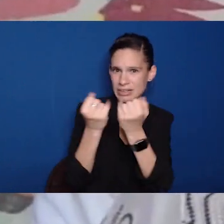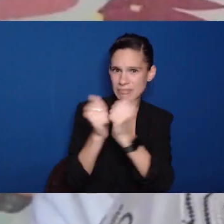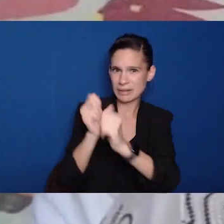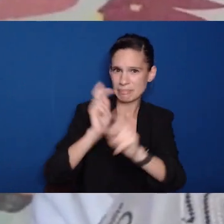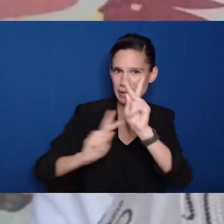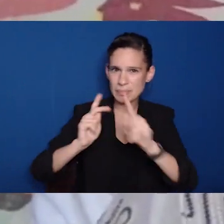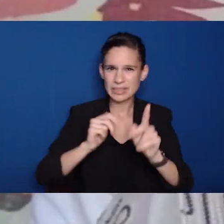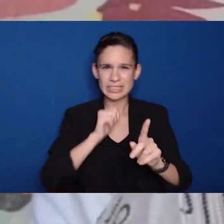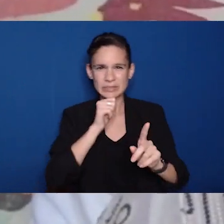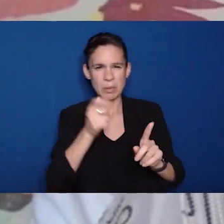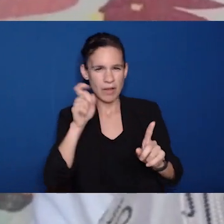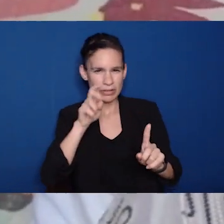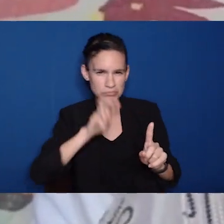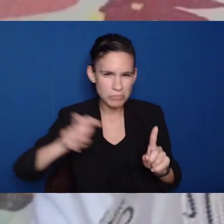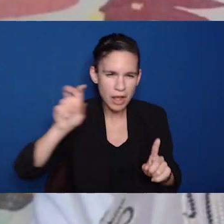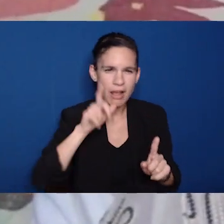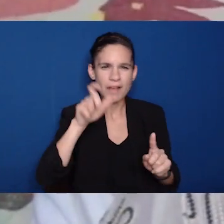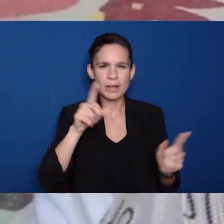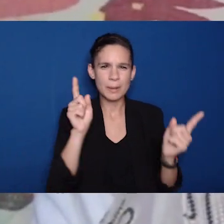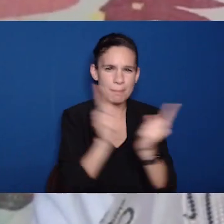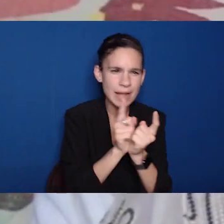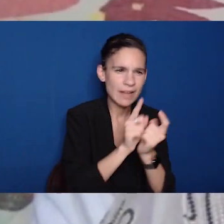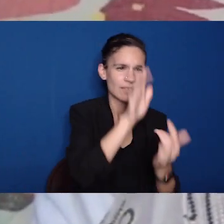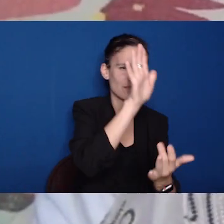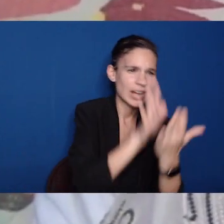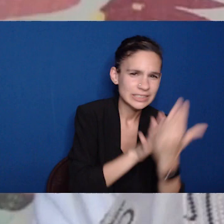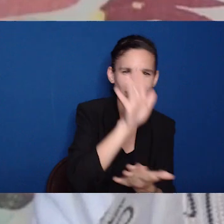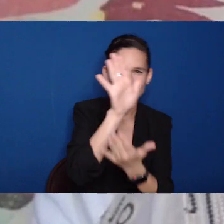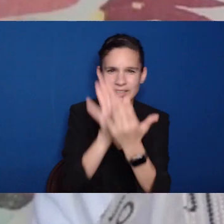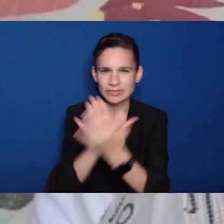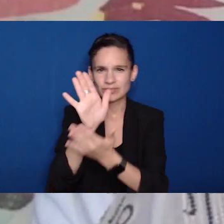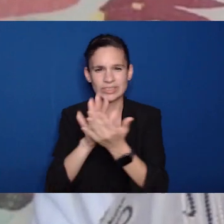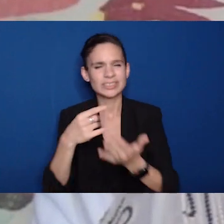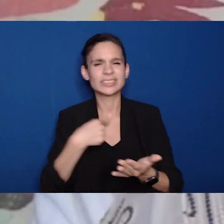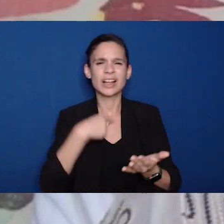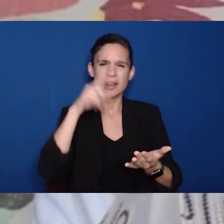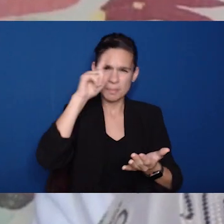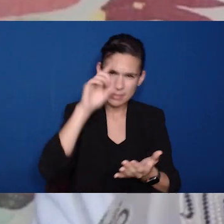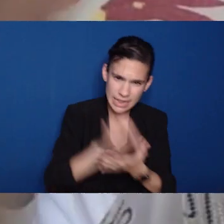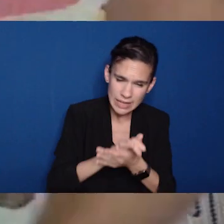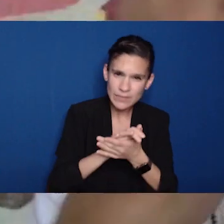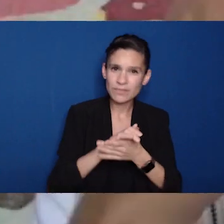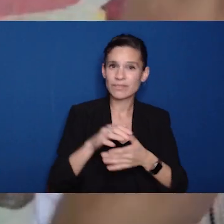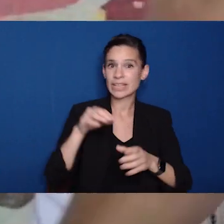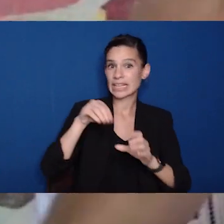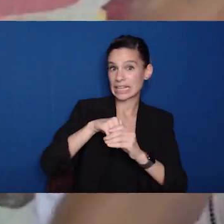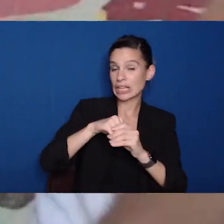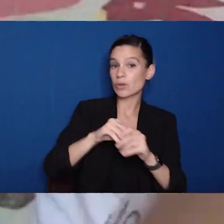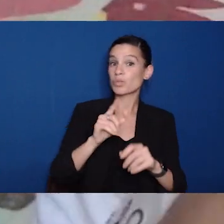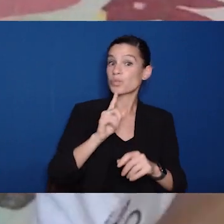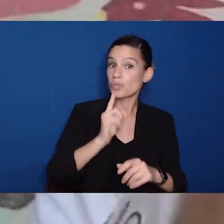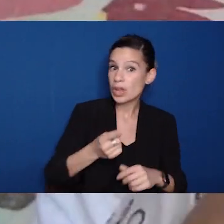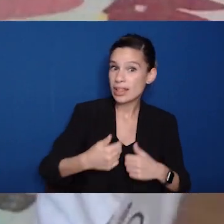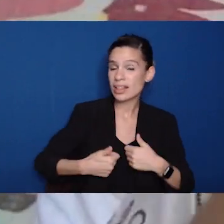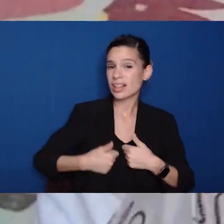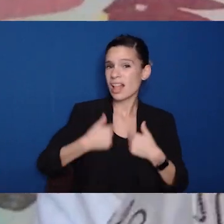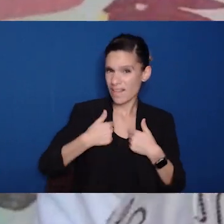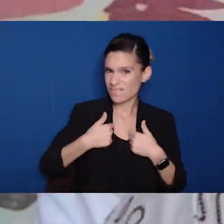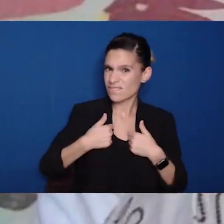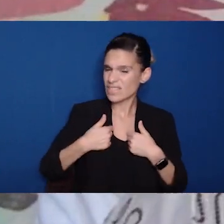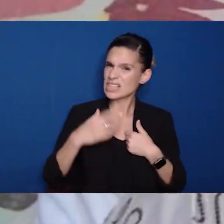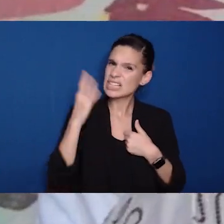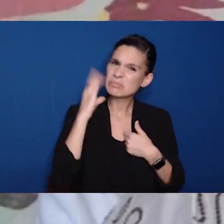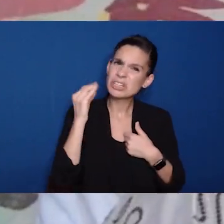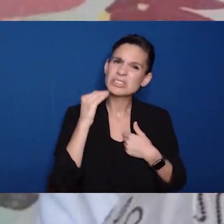with people without having to travel. Because actually, I do believe that the IRL experience, the in real